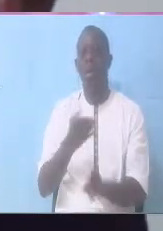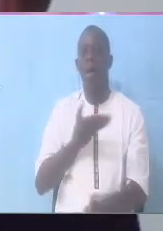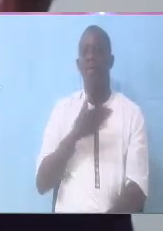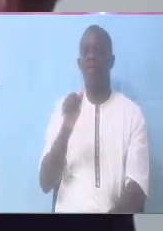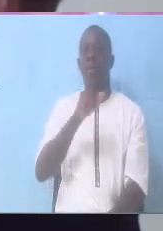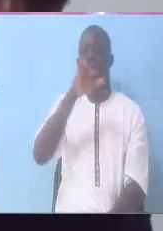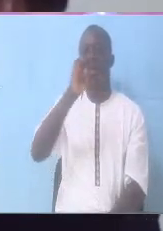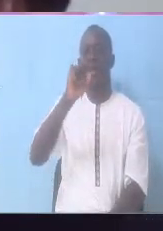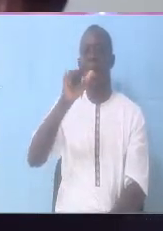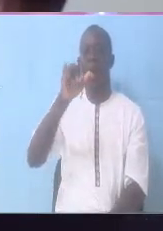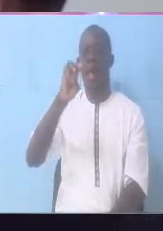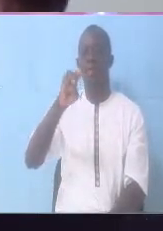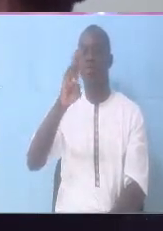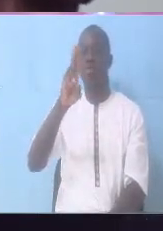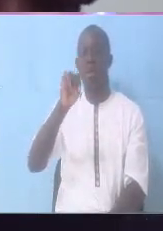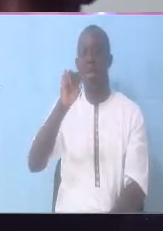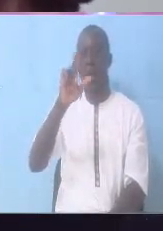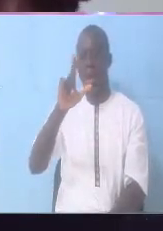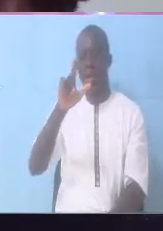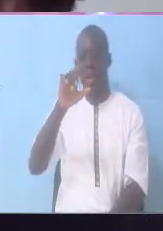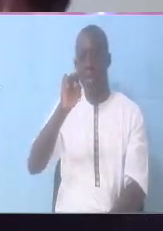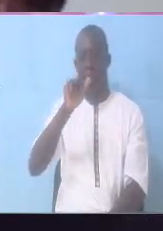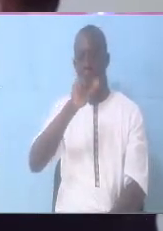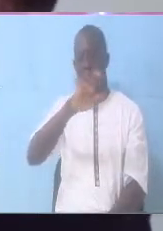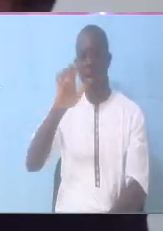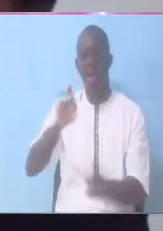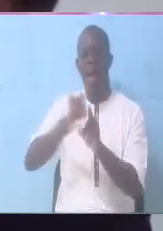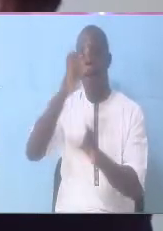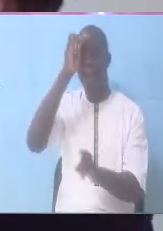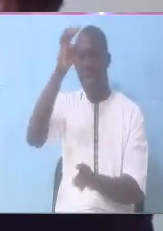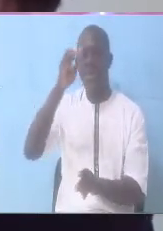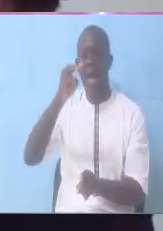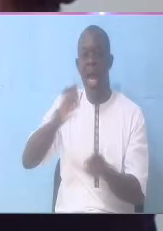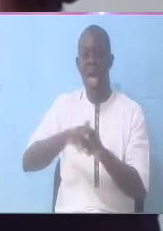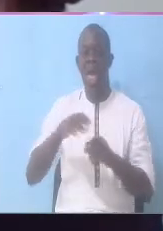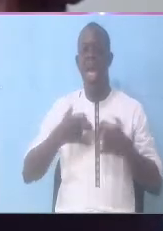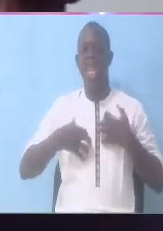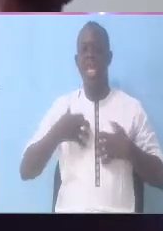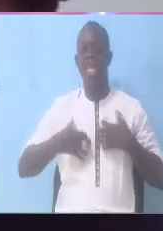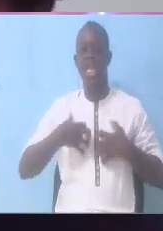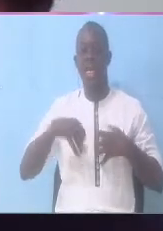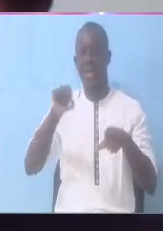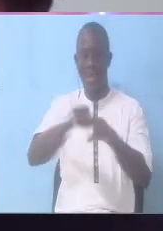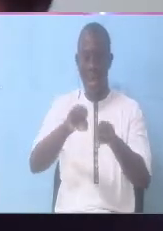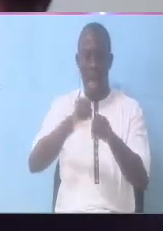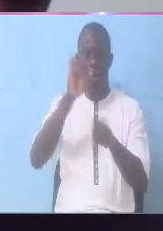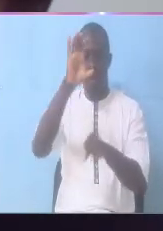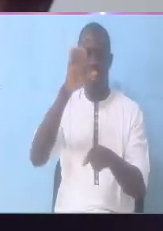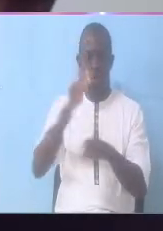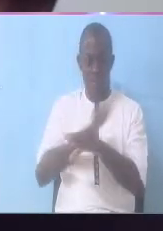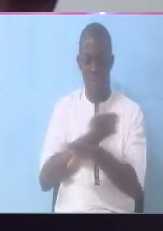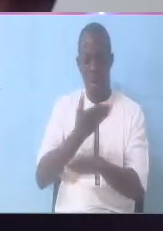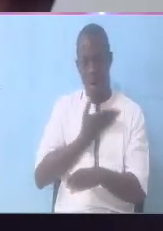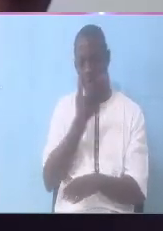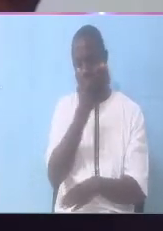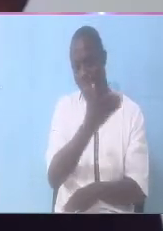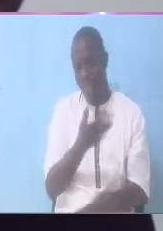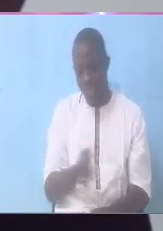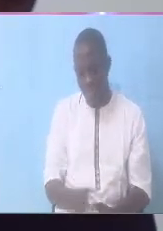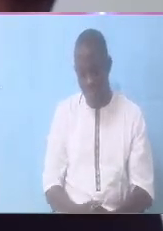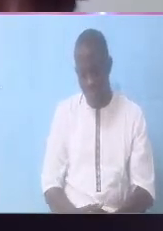Energy Senegal. Samuel Sarr, Minister Energy Senegal. Memmarta Malafengol la Senegal.